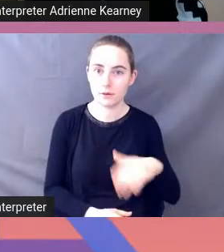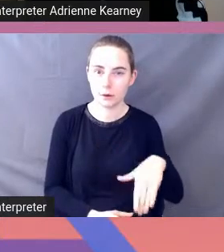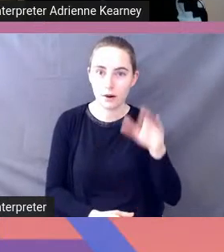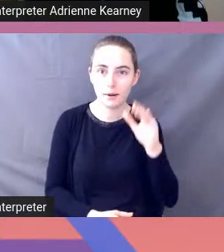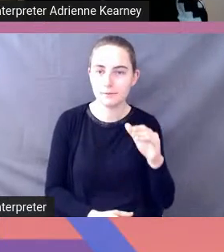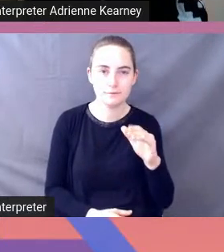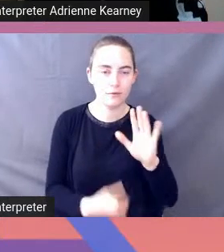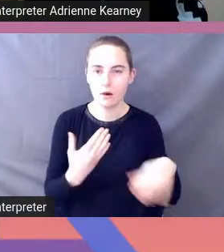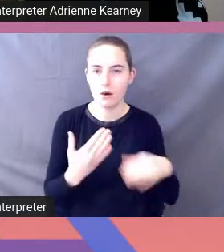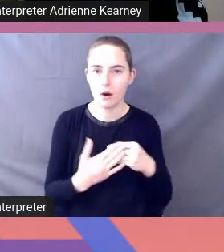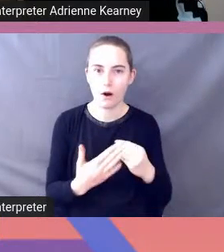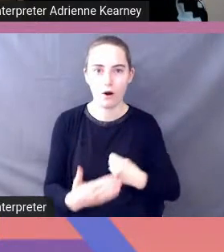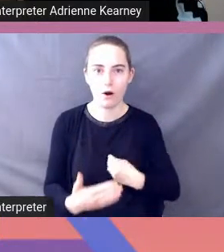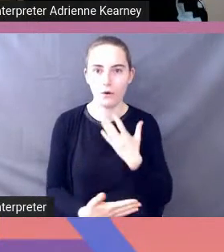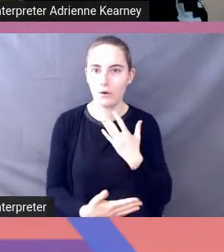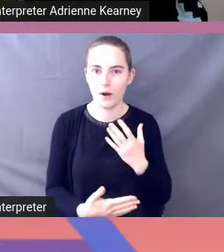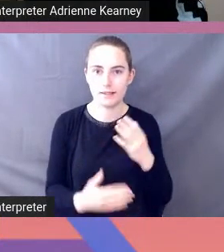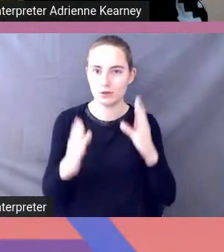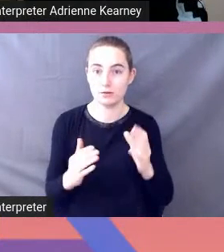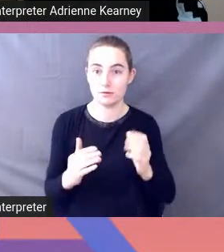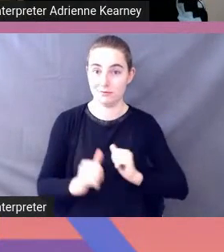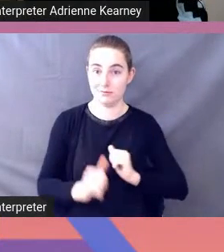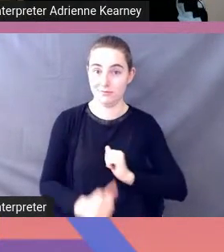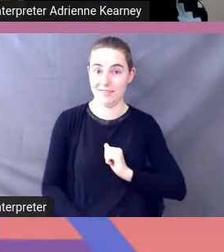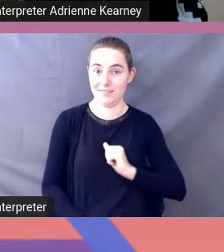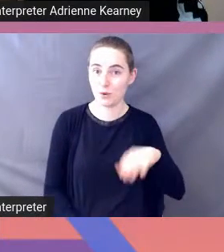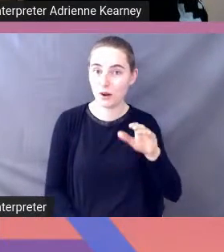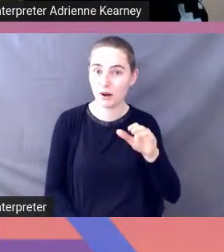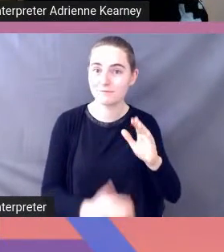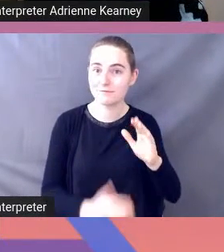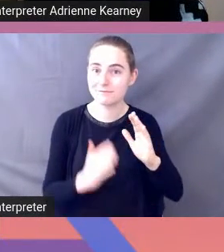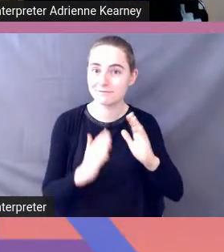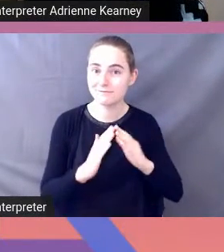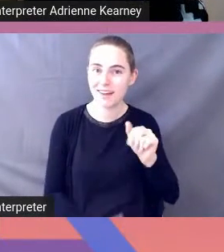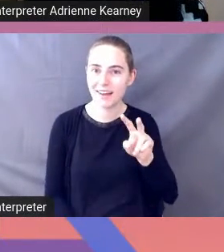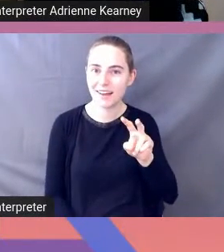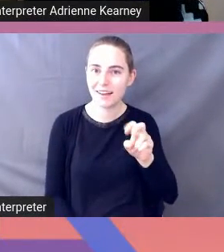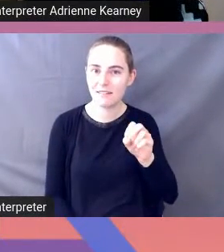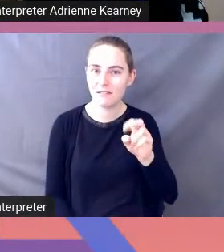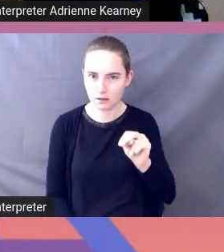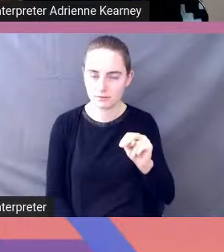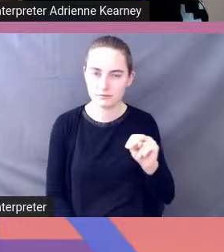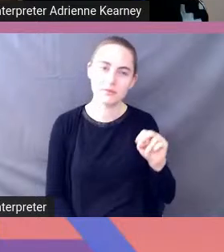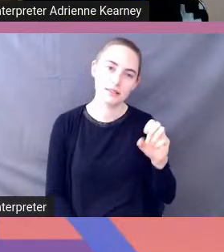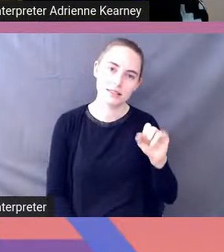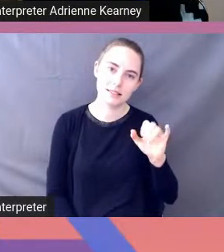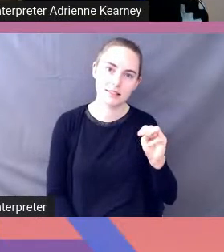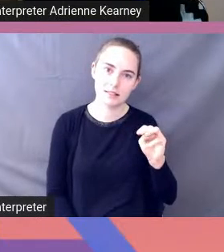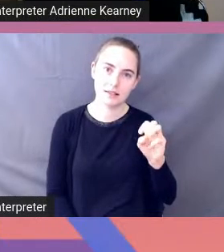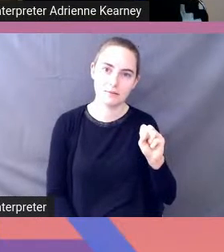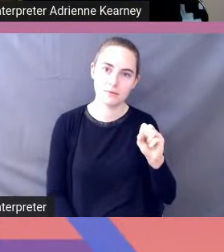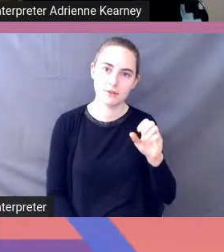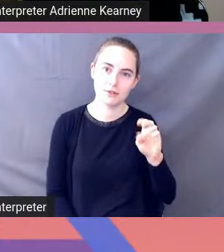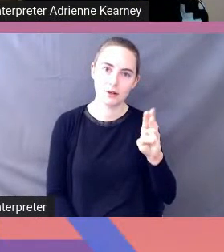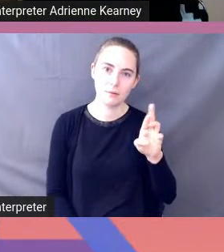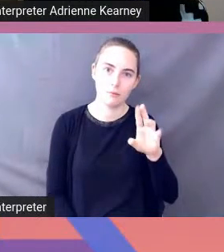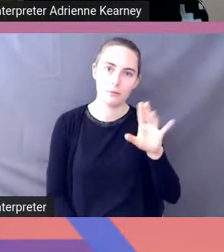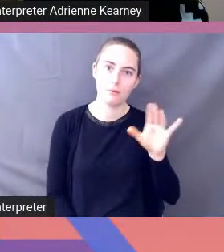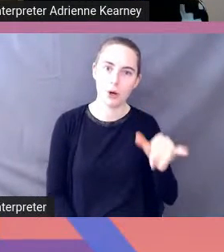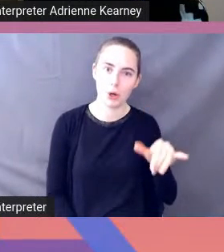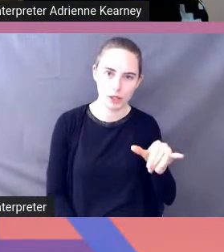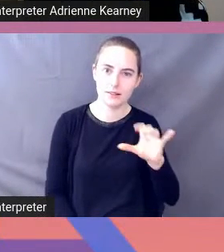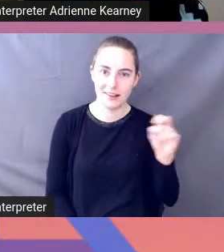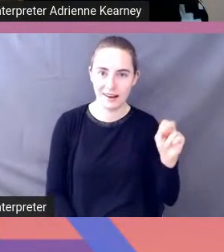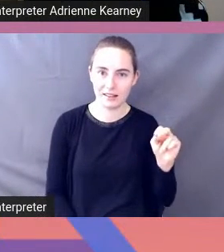Avon, Connecticut. So yeah, at one point, and Simsbury and Avon, Connecticut. In Simsbury, I was the only Black kid in the entire school in